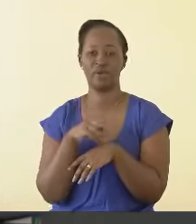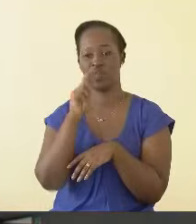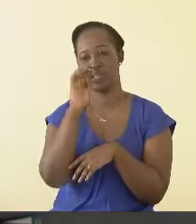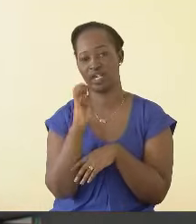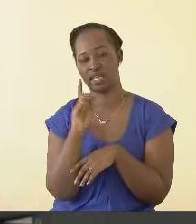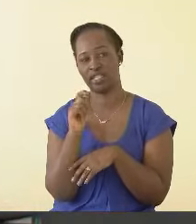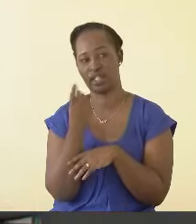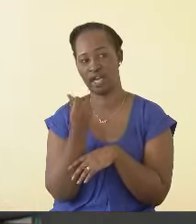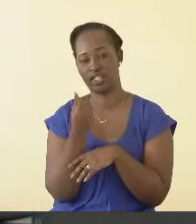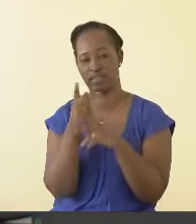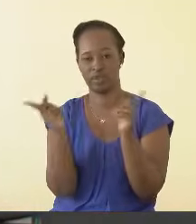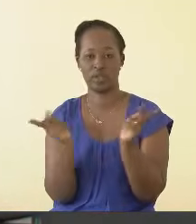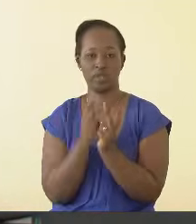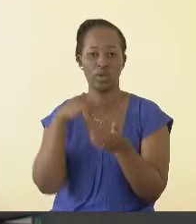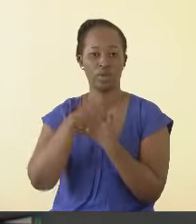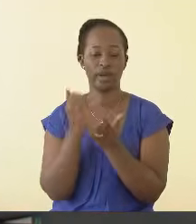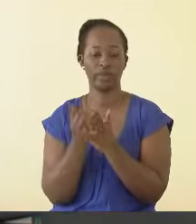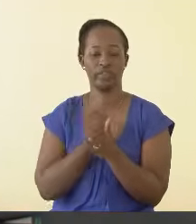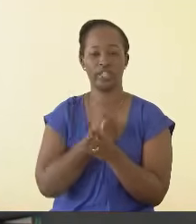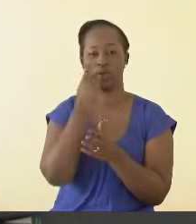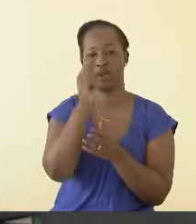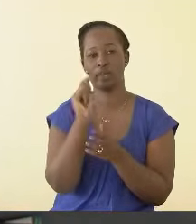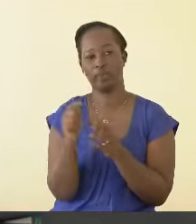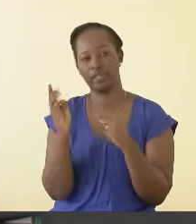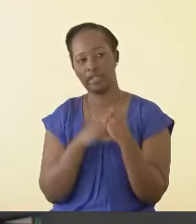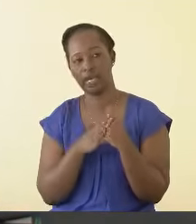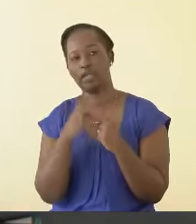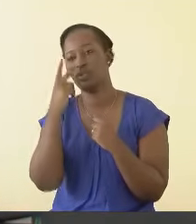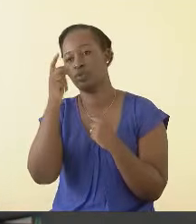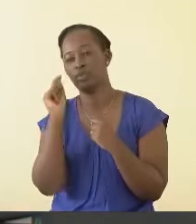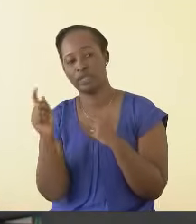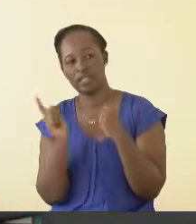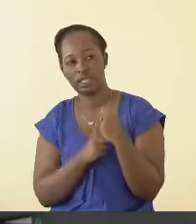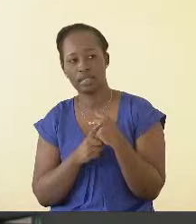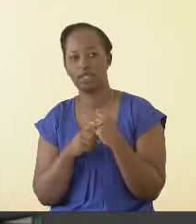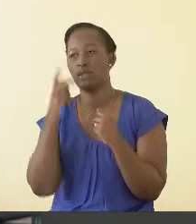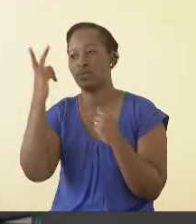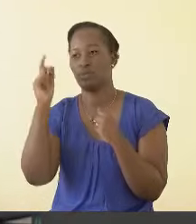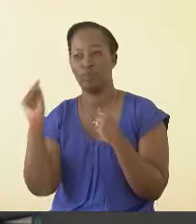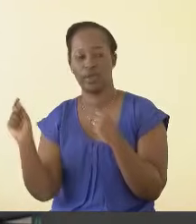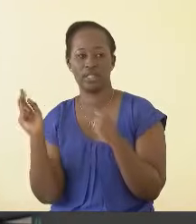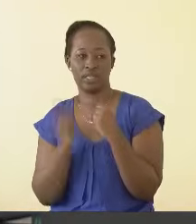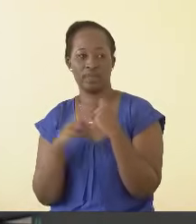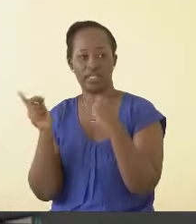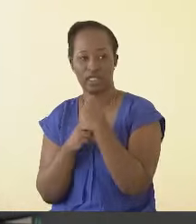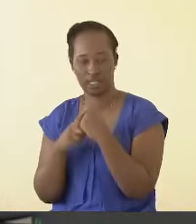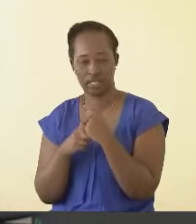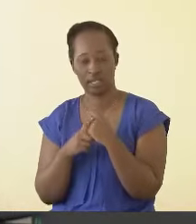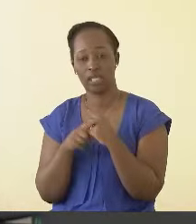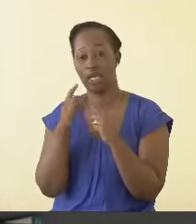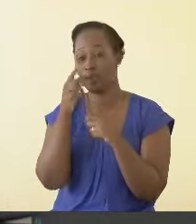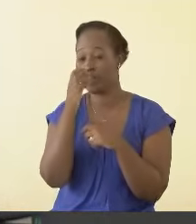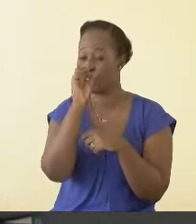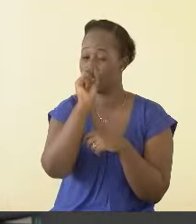position, because we have 1.9, 2.6, 2.76. So the surplus of